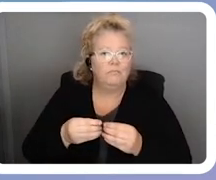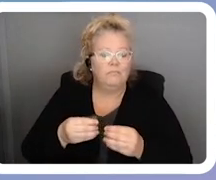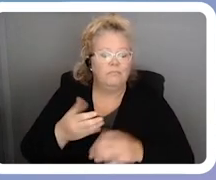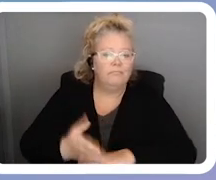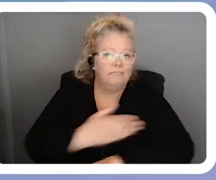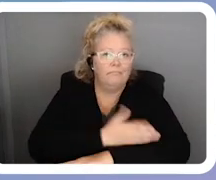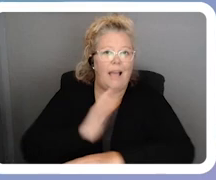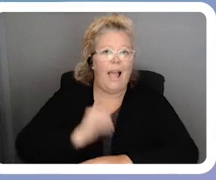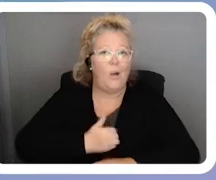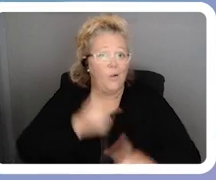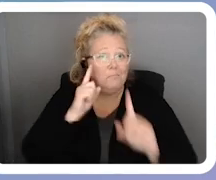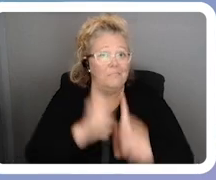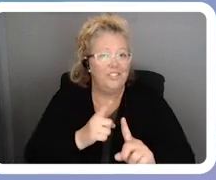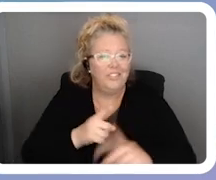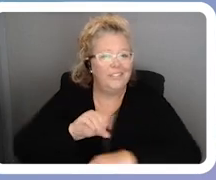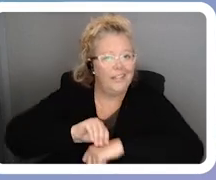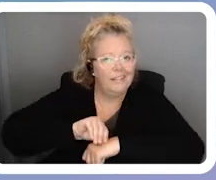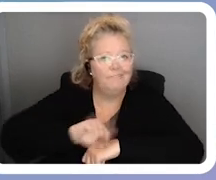change.